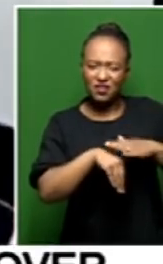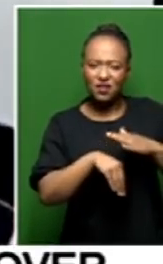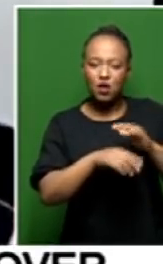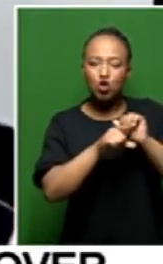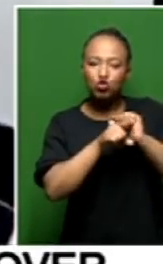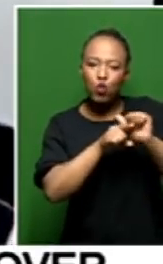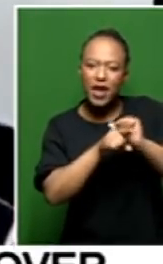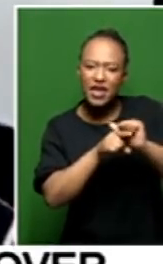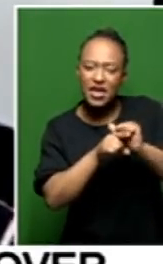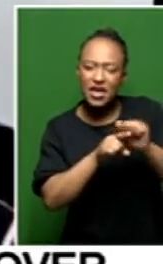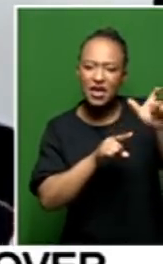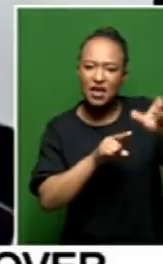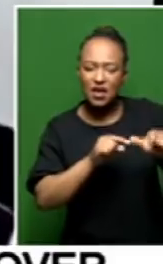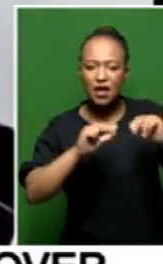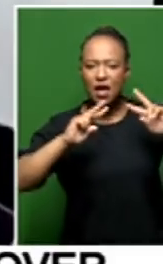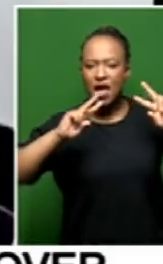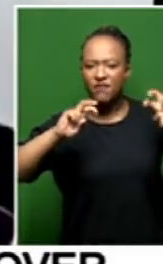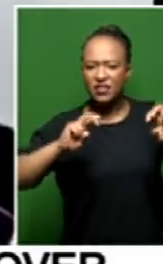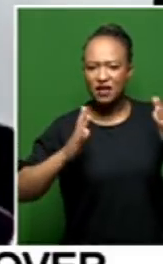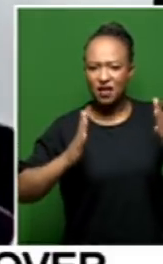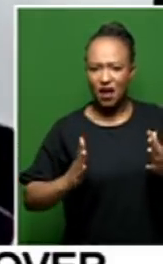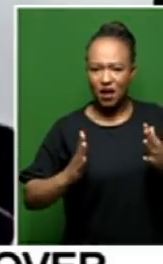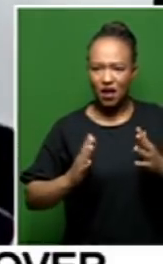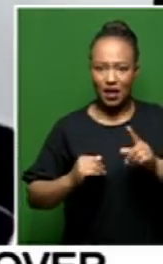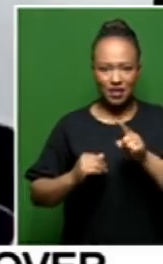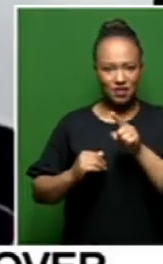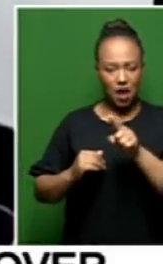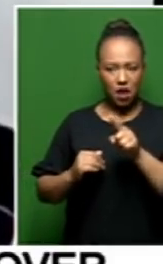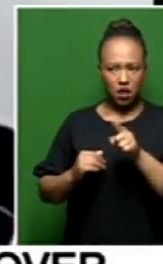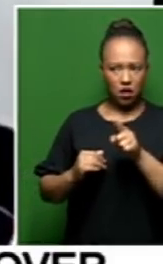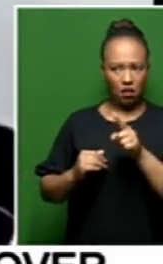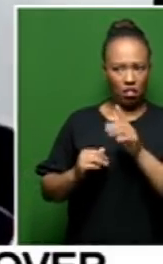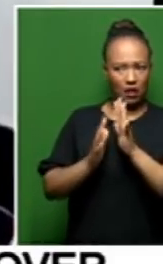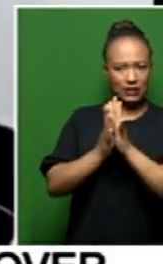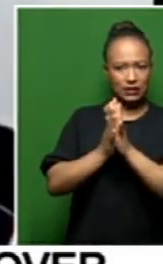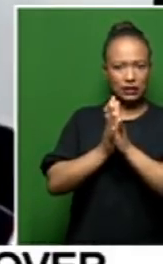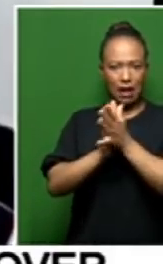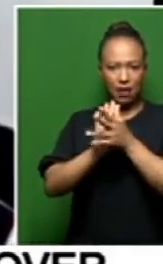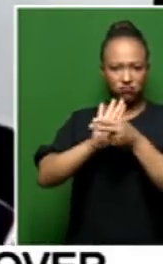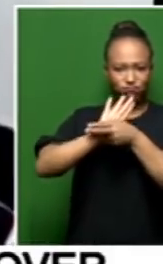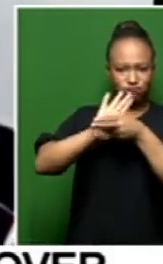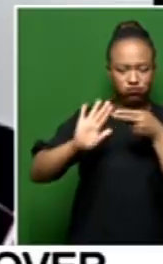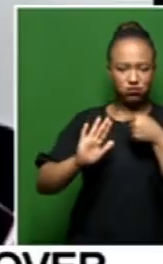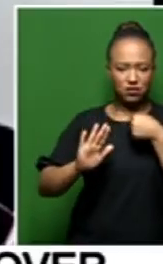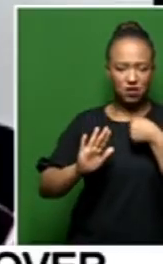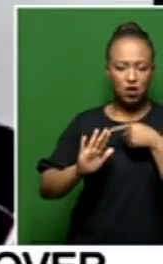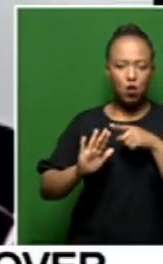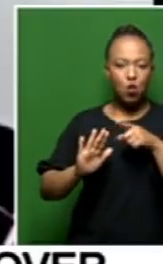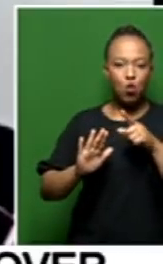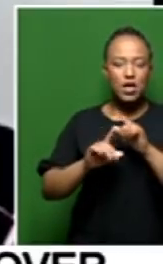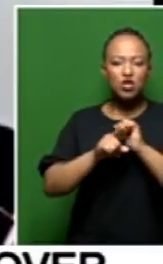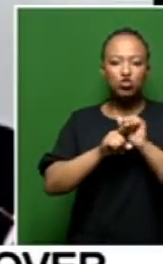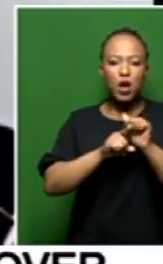trainee investigators, and now making us the monsters that were not turning the